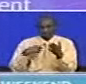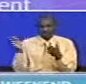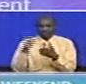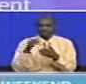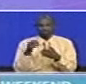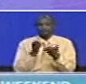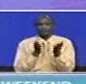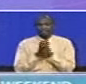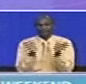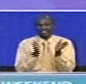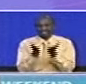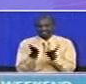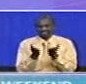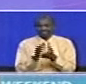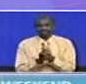service.